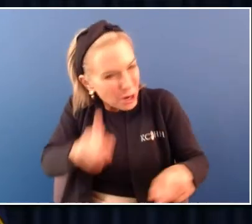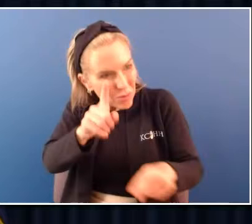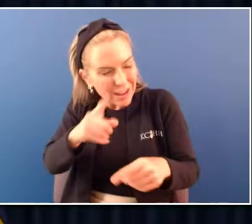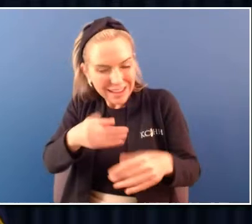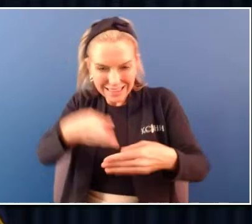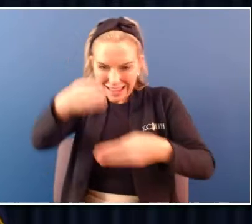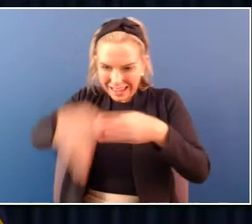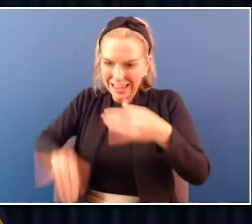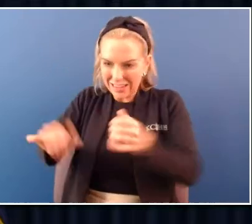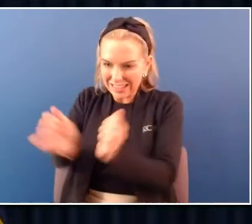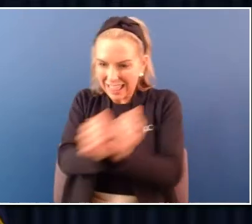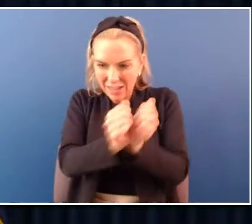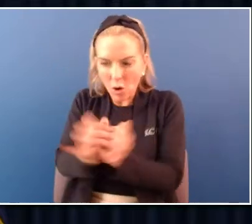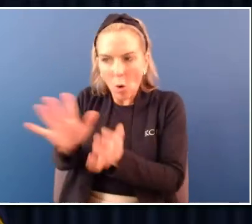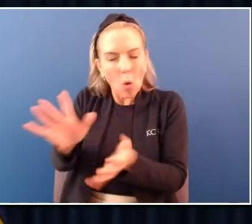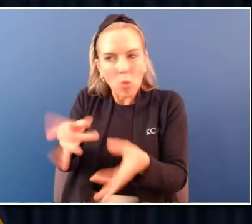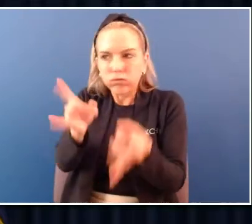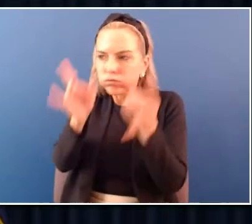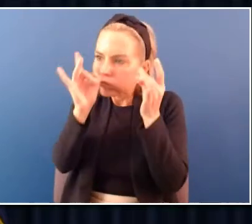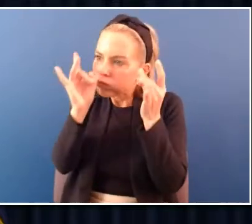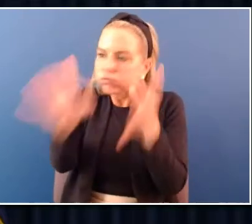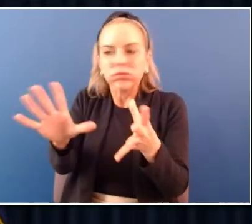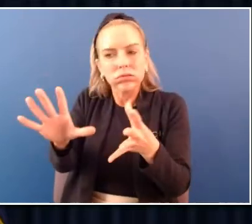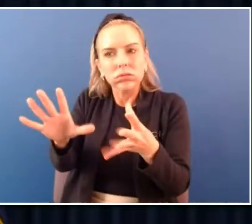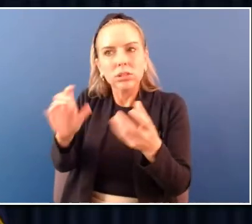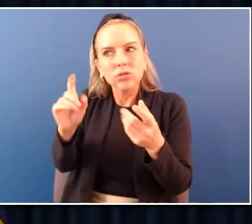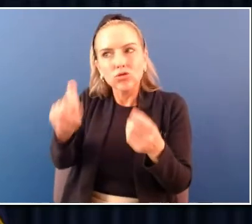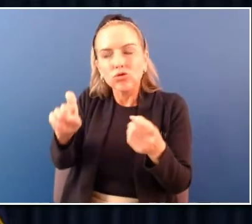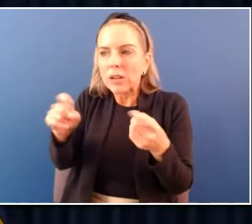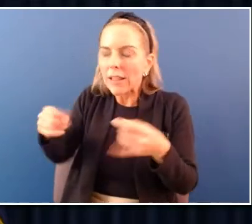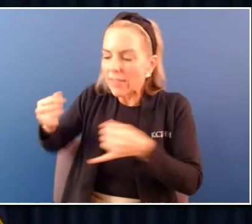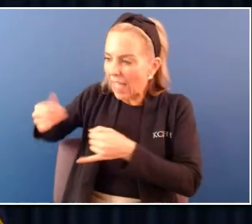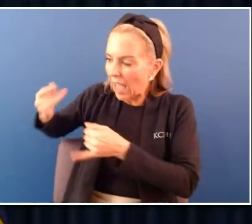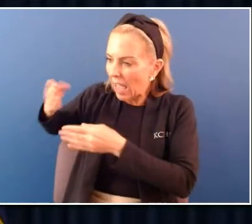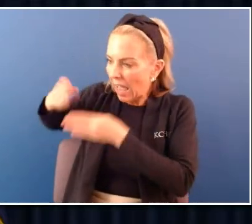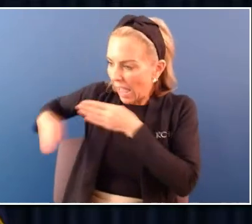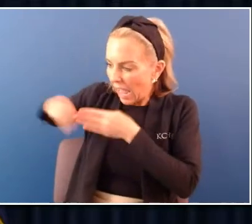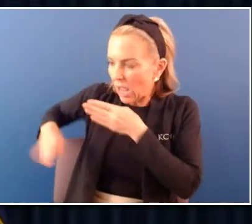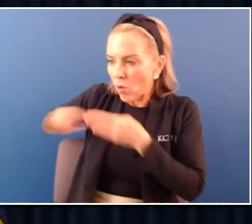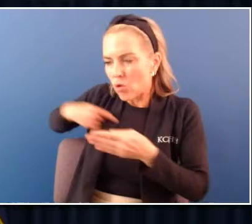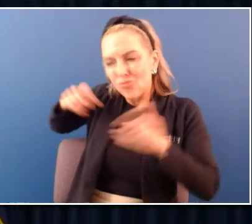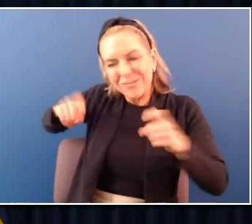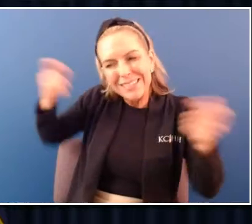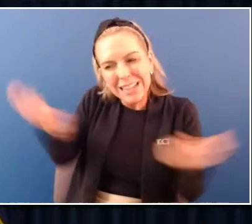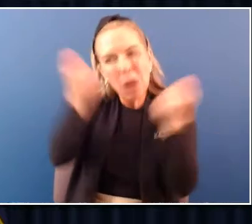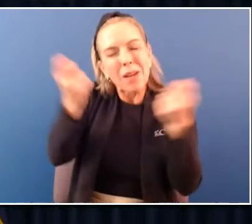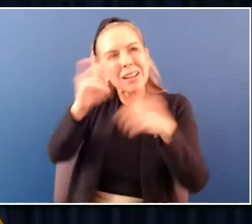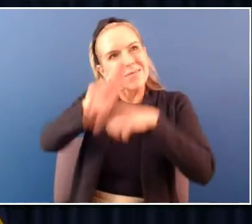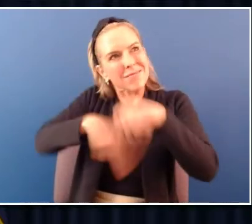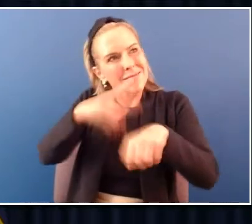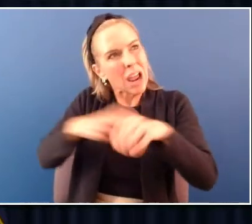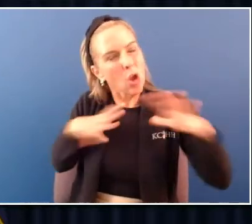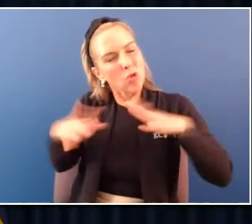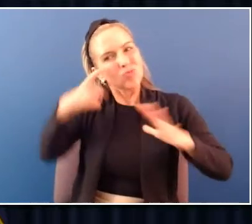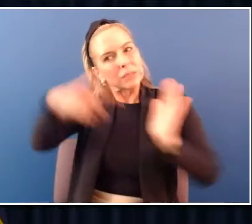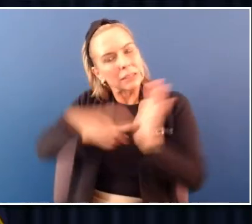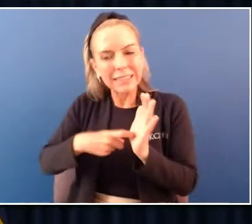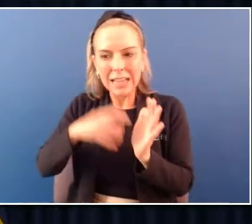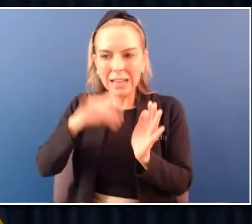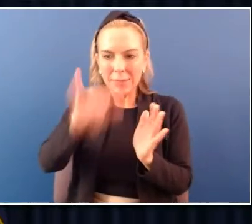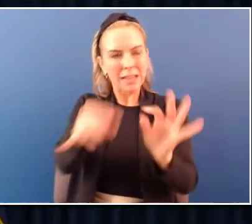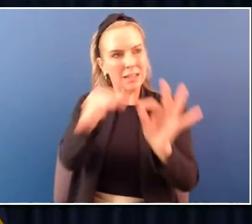a significant enough event to celebrate as a national holiday? And the statement that it makes